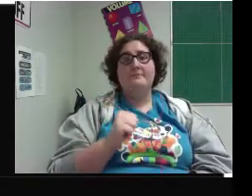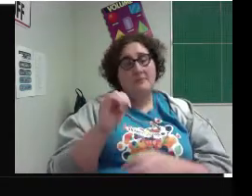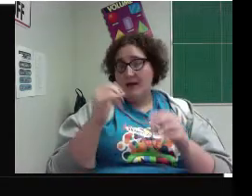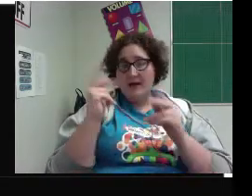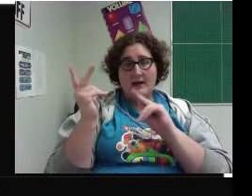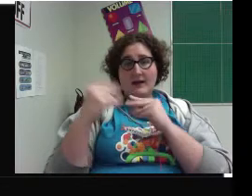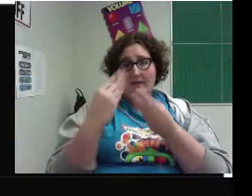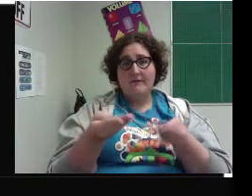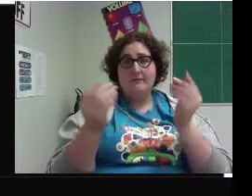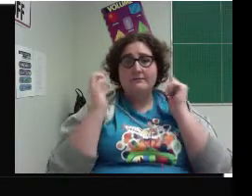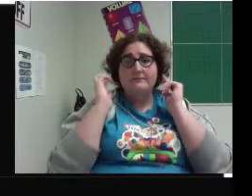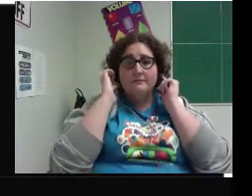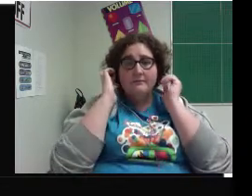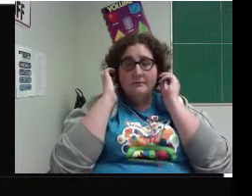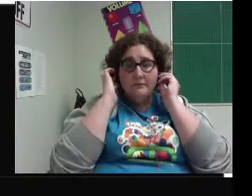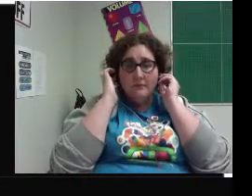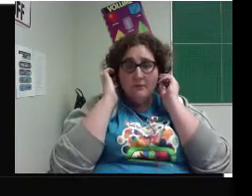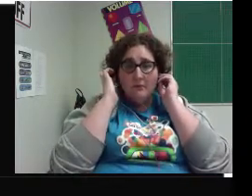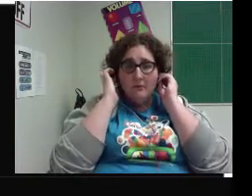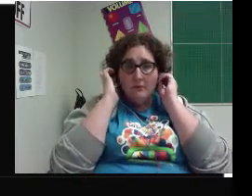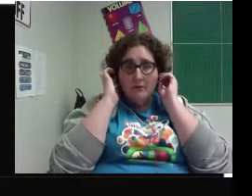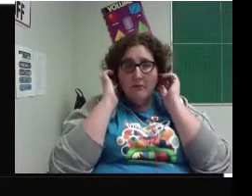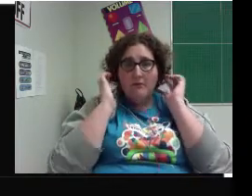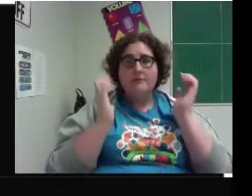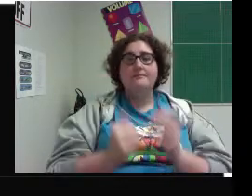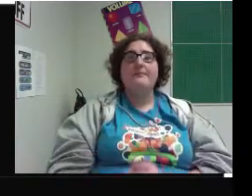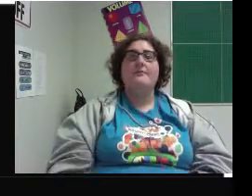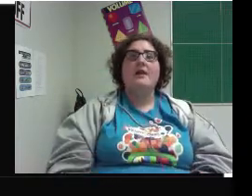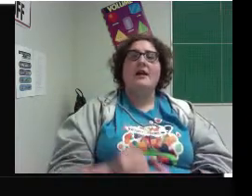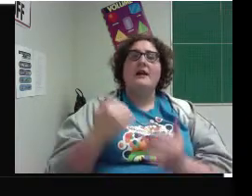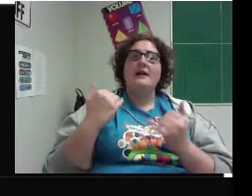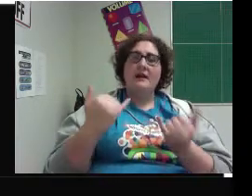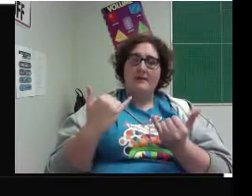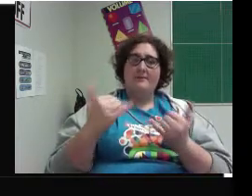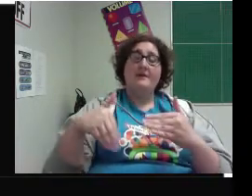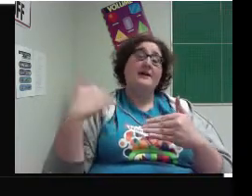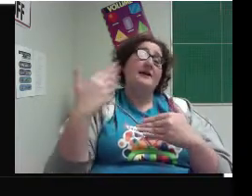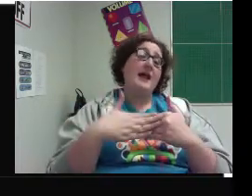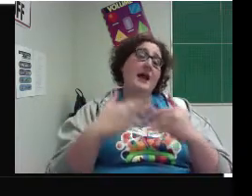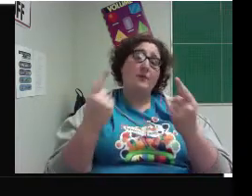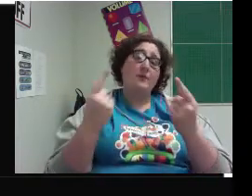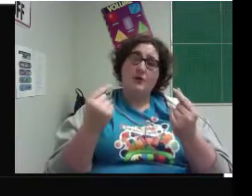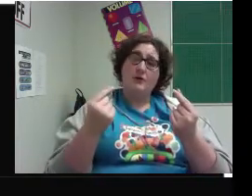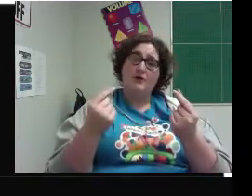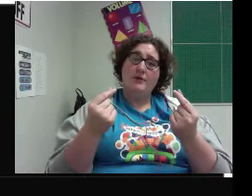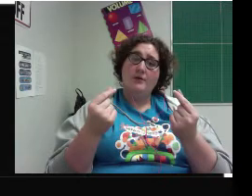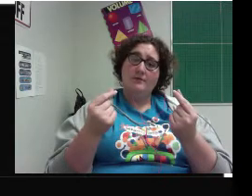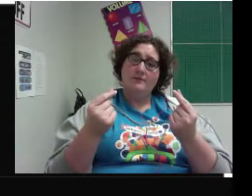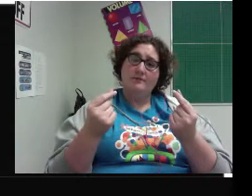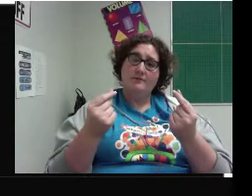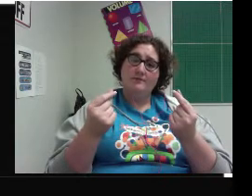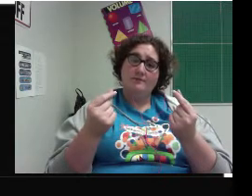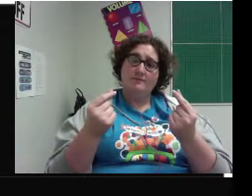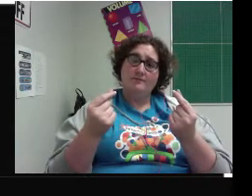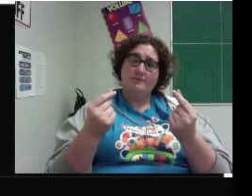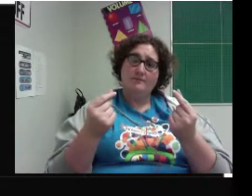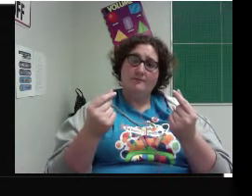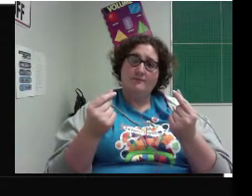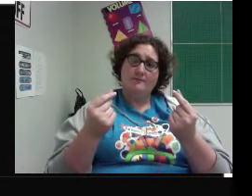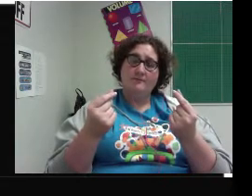was given. Okay, now the next thing I want to start off with is